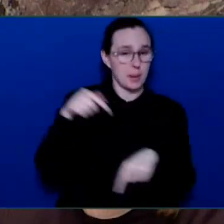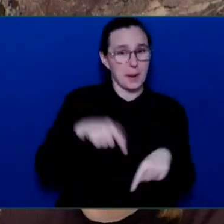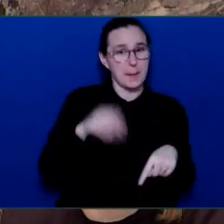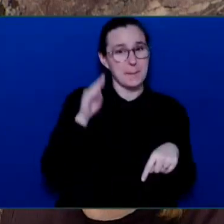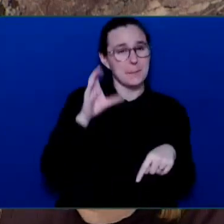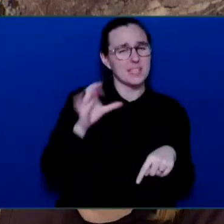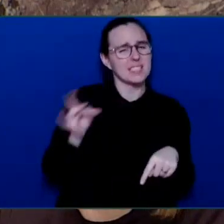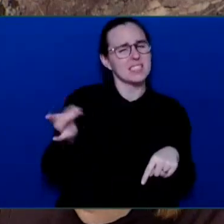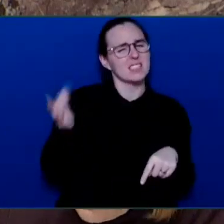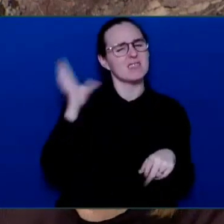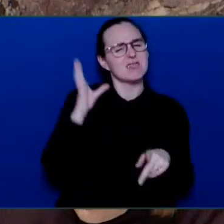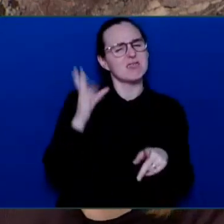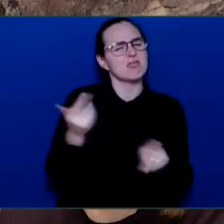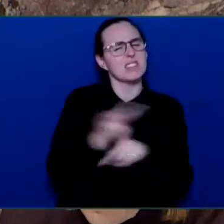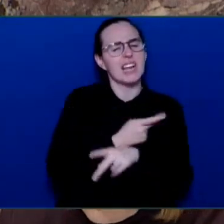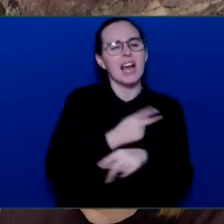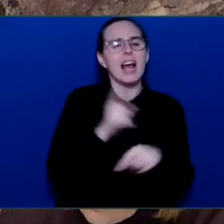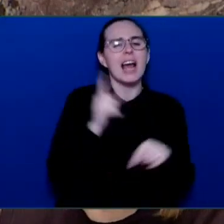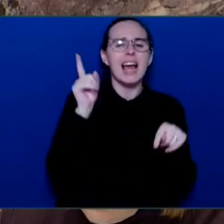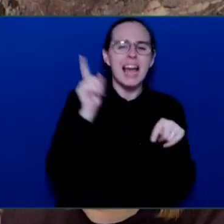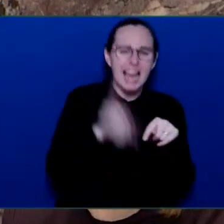none.